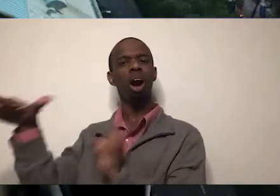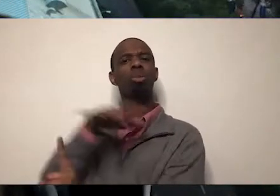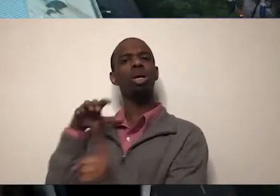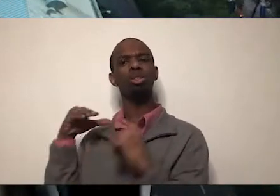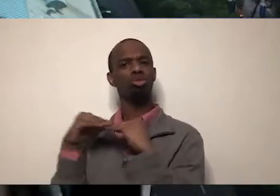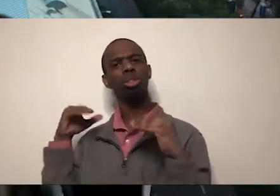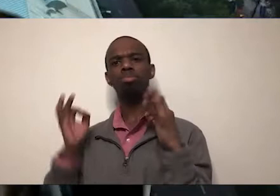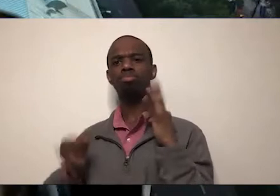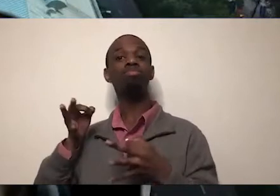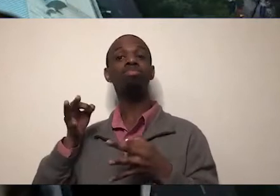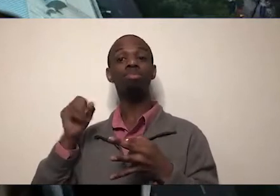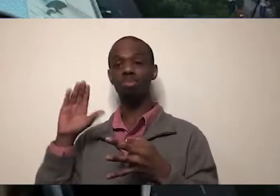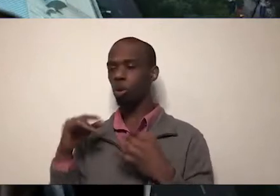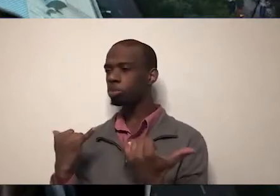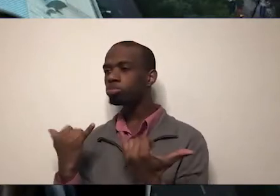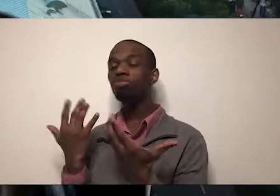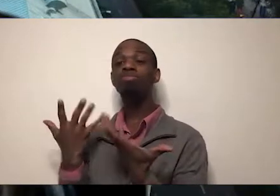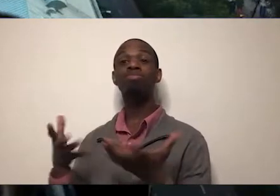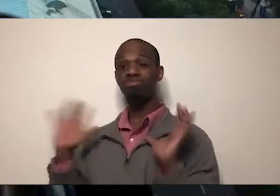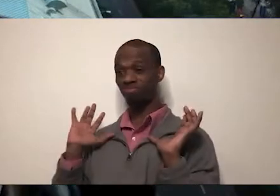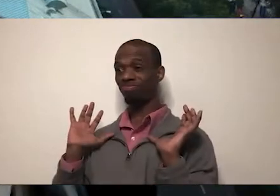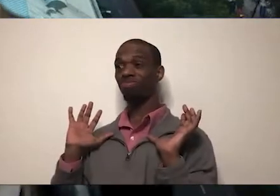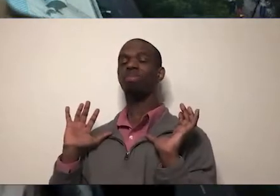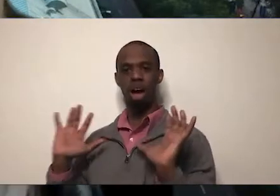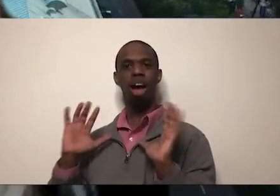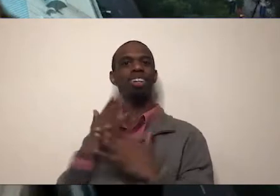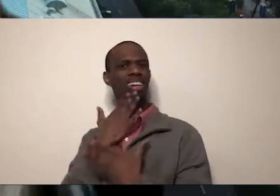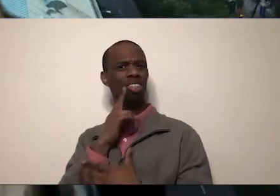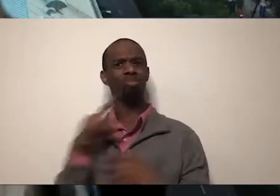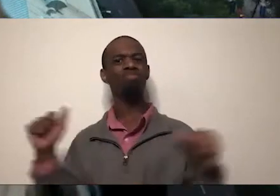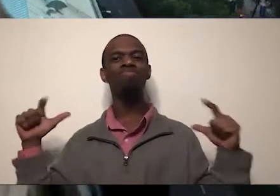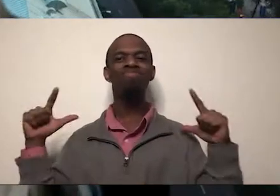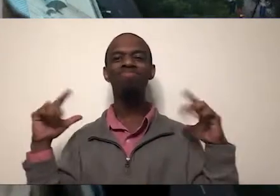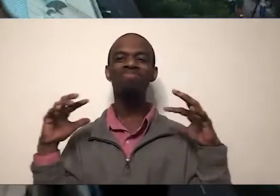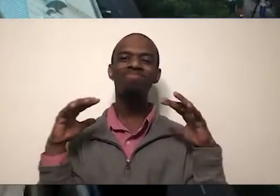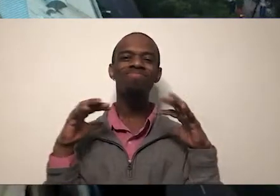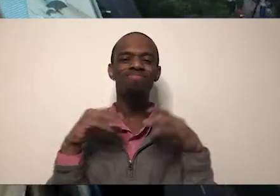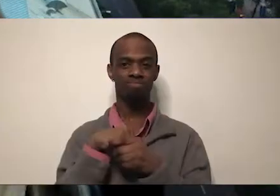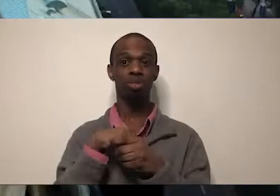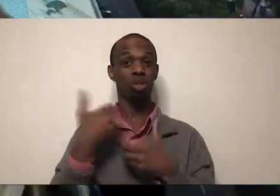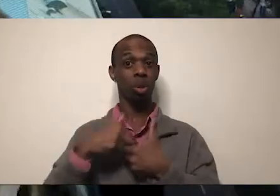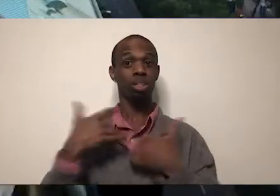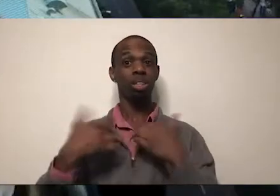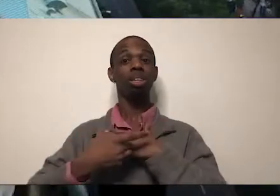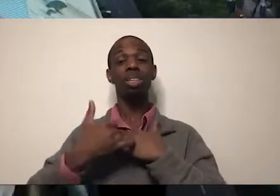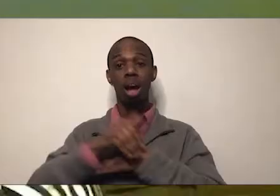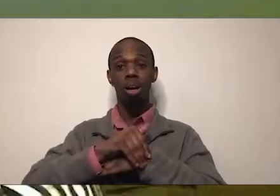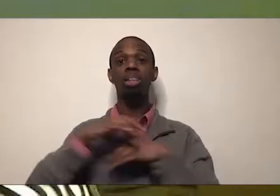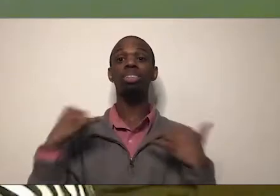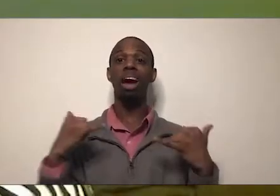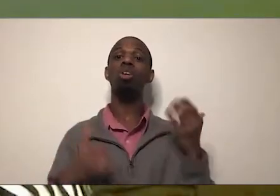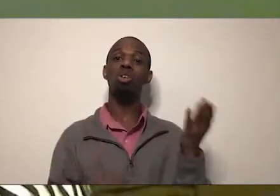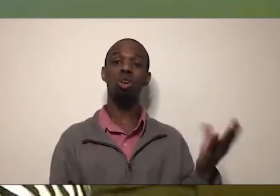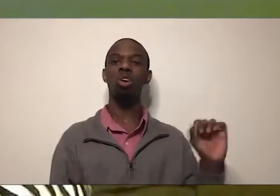esteemed colleague, Courtney Cogburn, who is moderating tonight's discussion. Thanks, everyone. Good